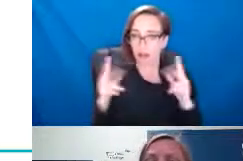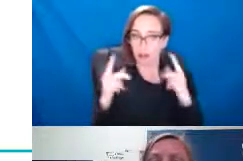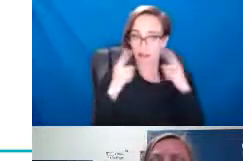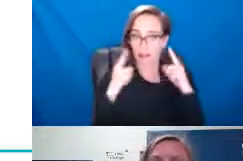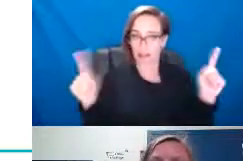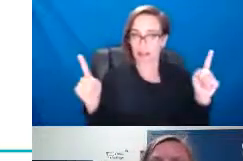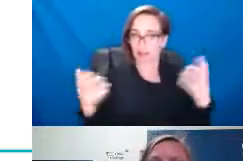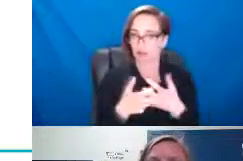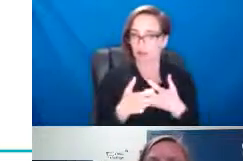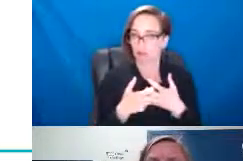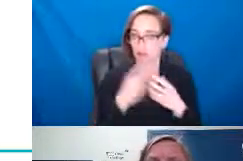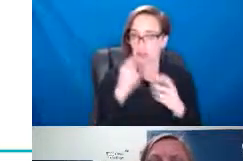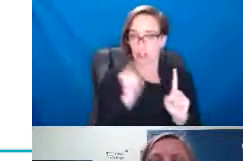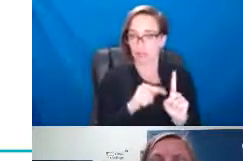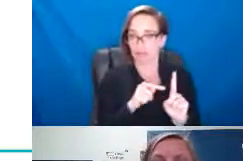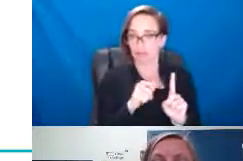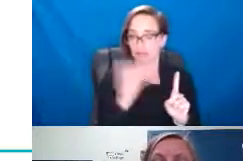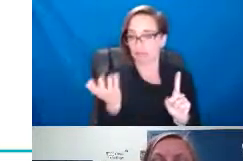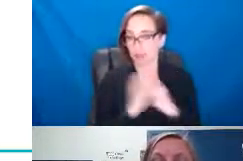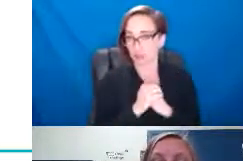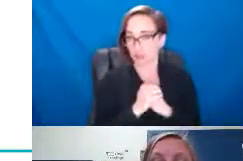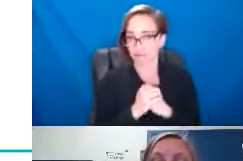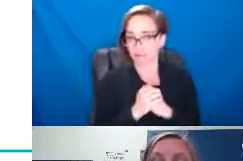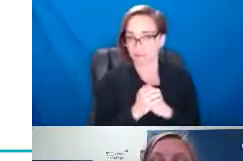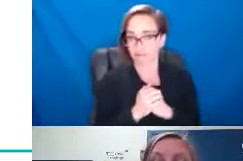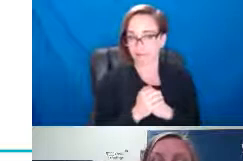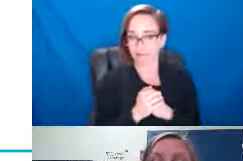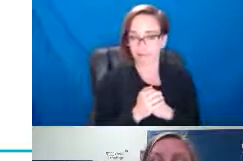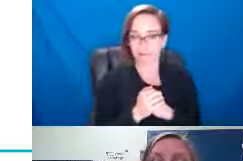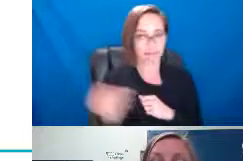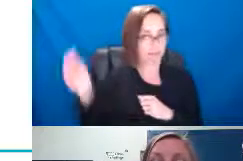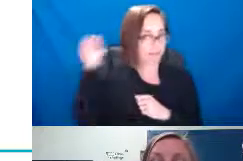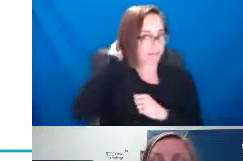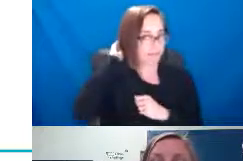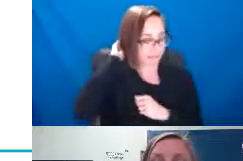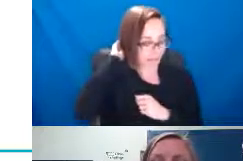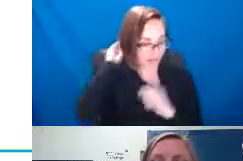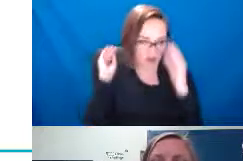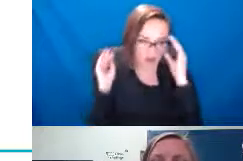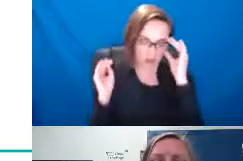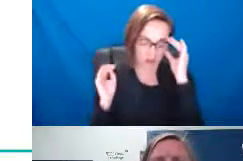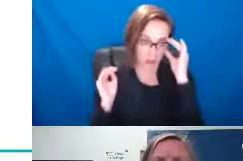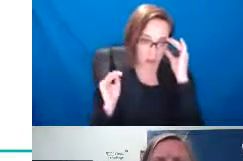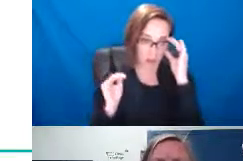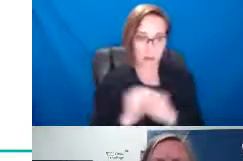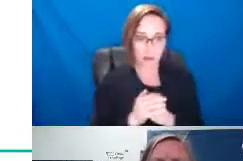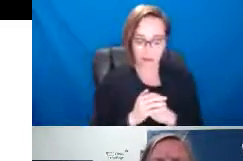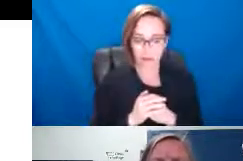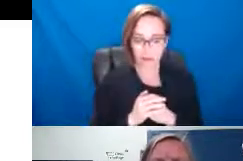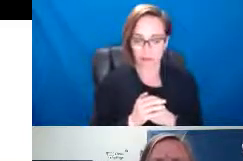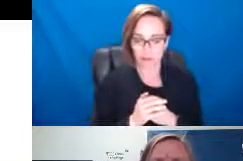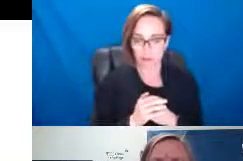So definitely something for you to keep and to have it in the back of your mind